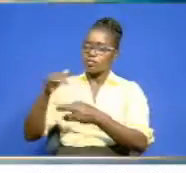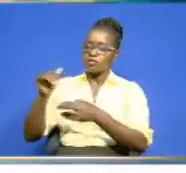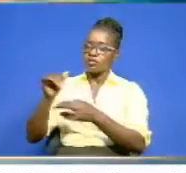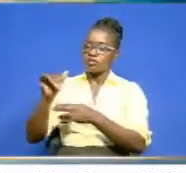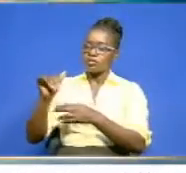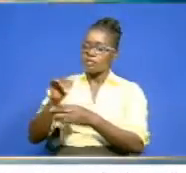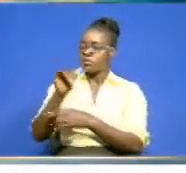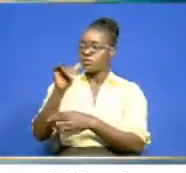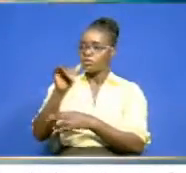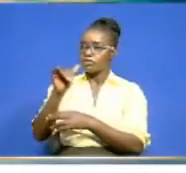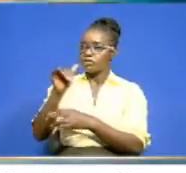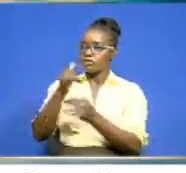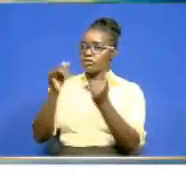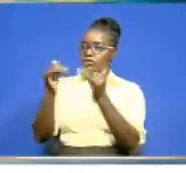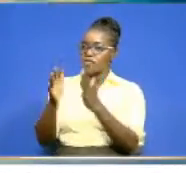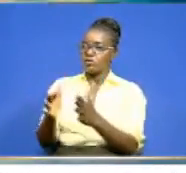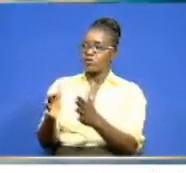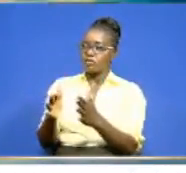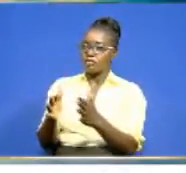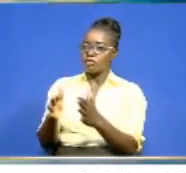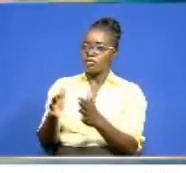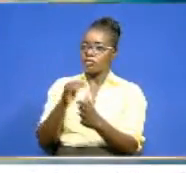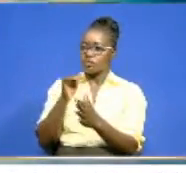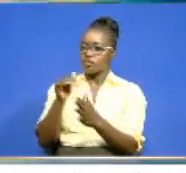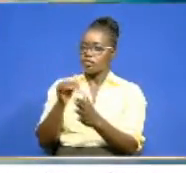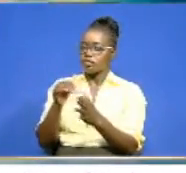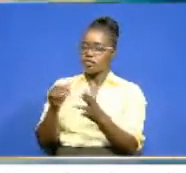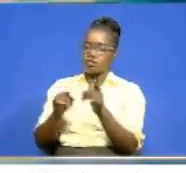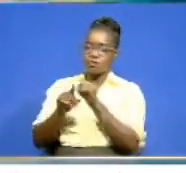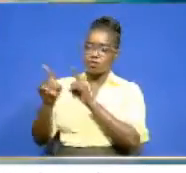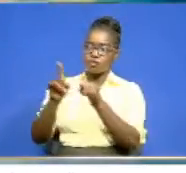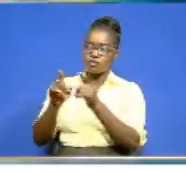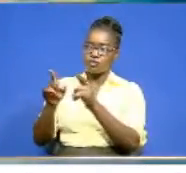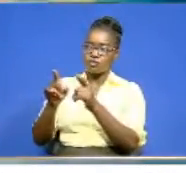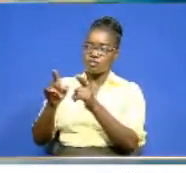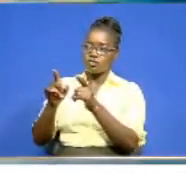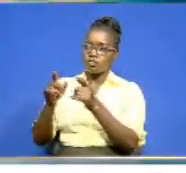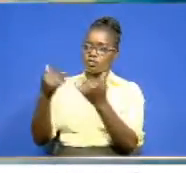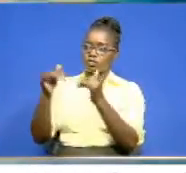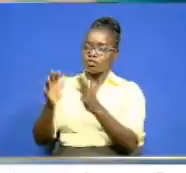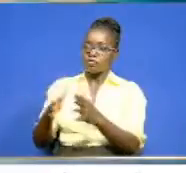because we can pay them. Not because we are bringing foreign-based players because our players